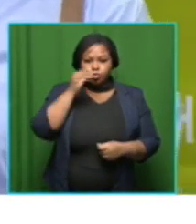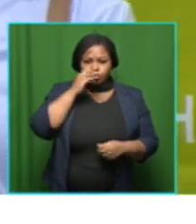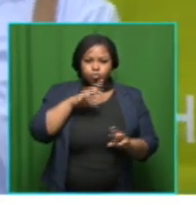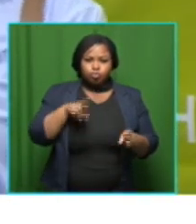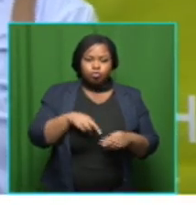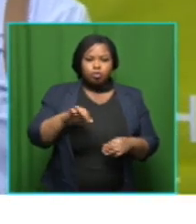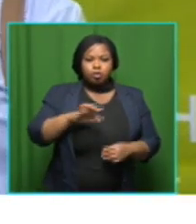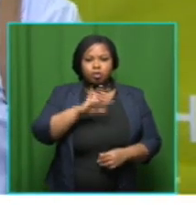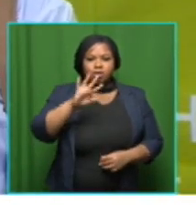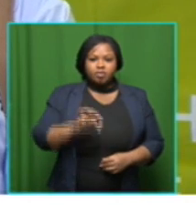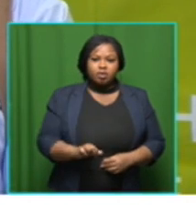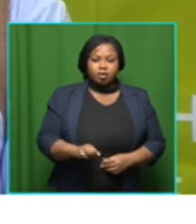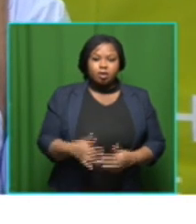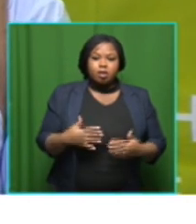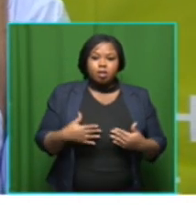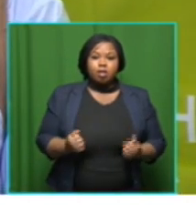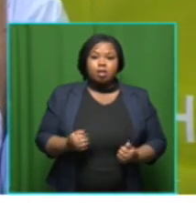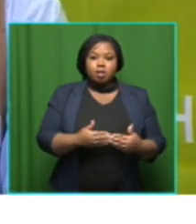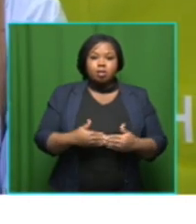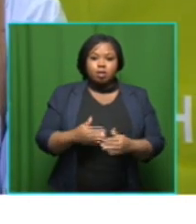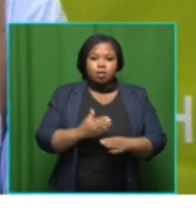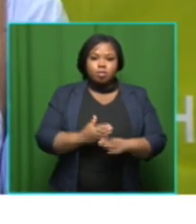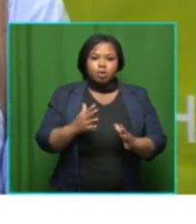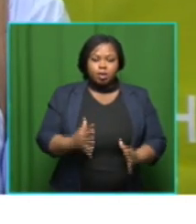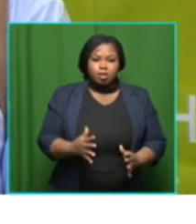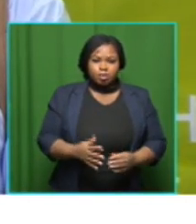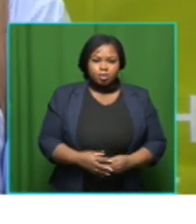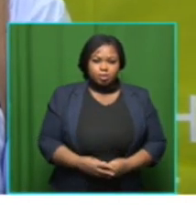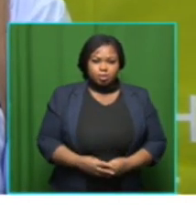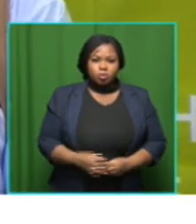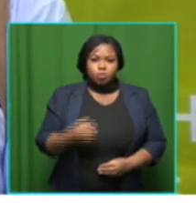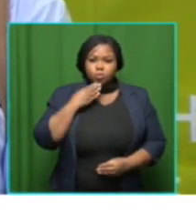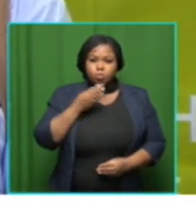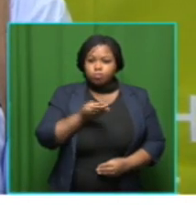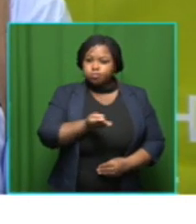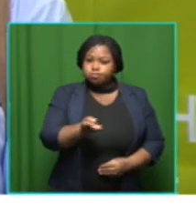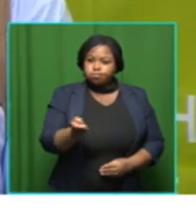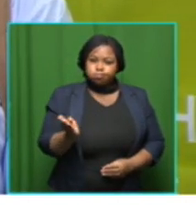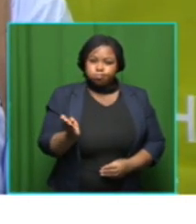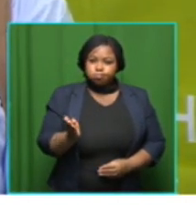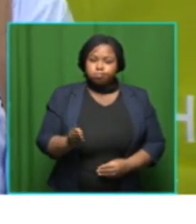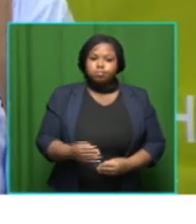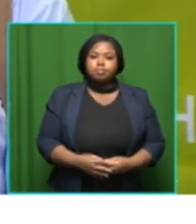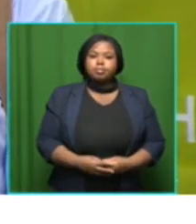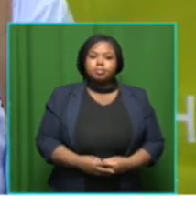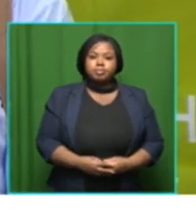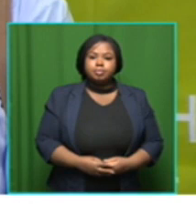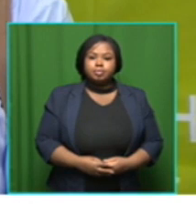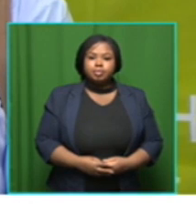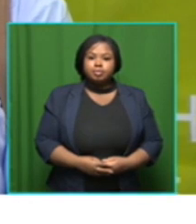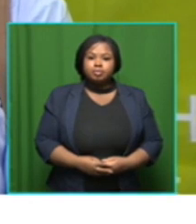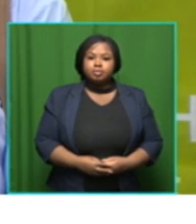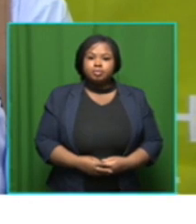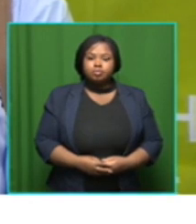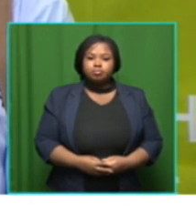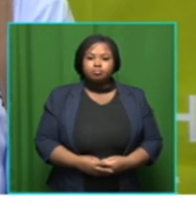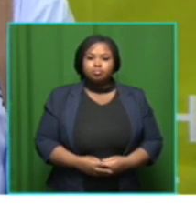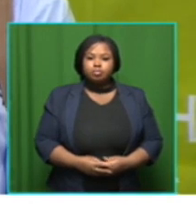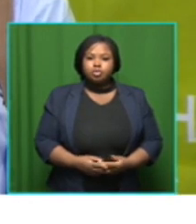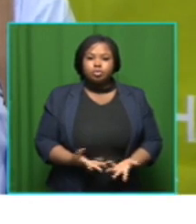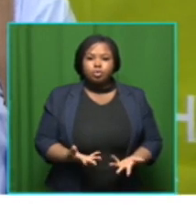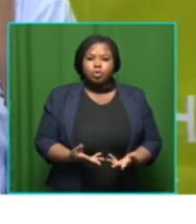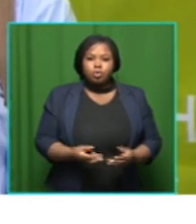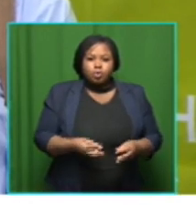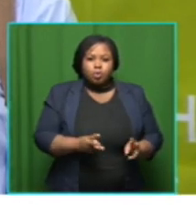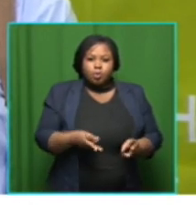one. The healthcare workers working on the ground, what kind of measures do you have in